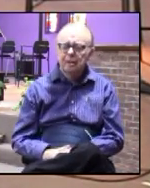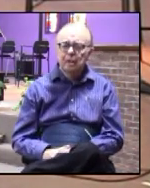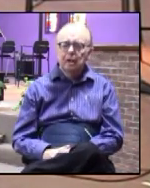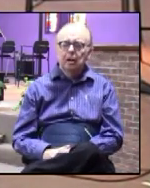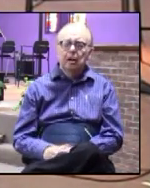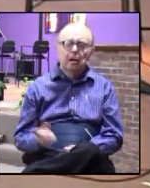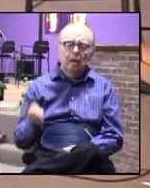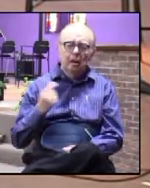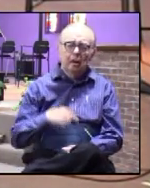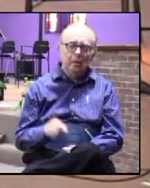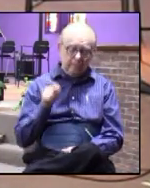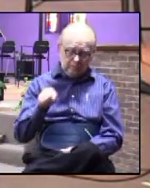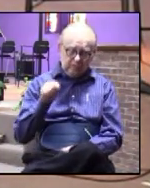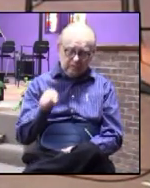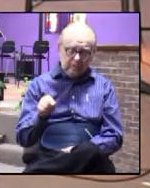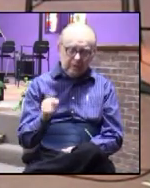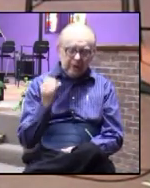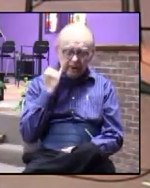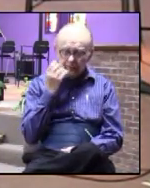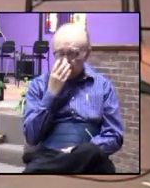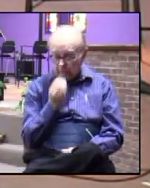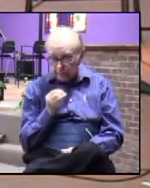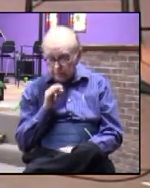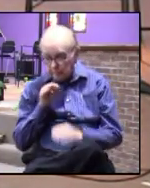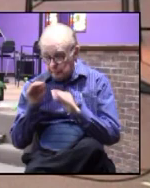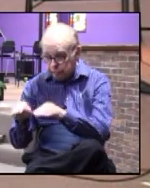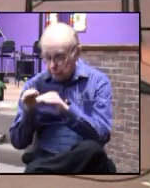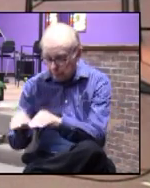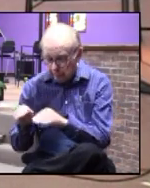They will come and poke you if you fall asleep.